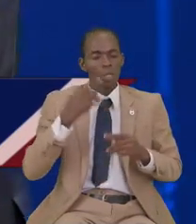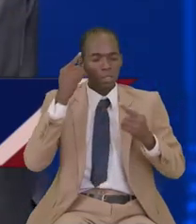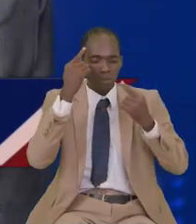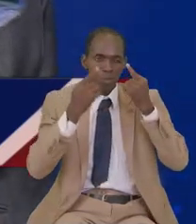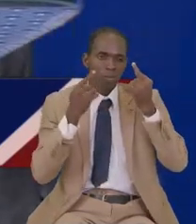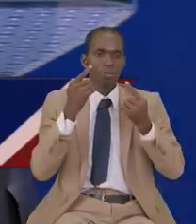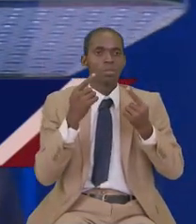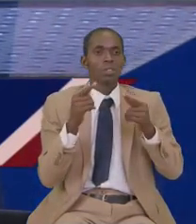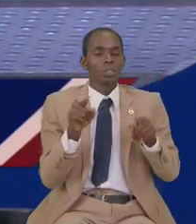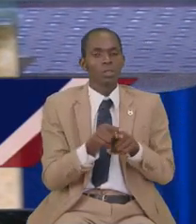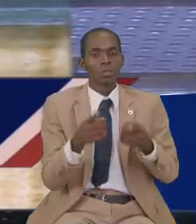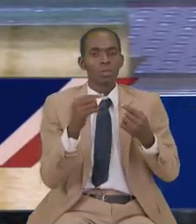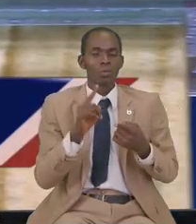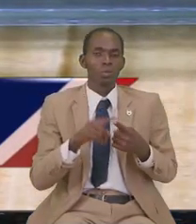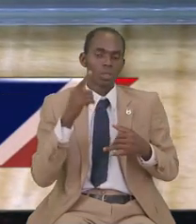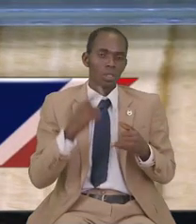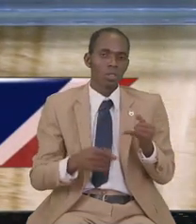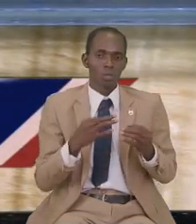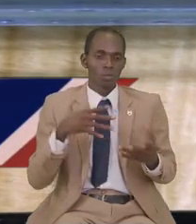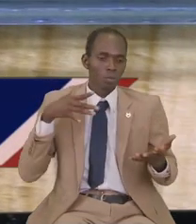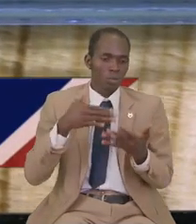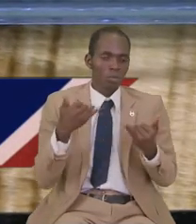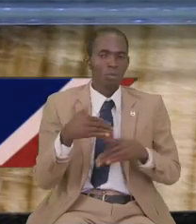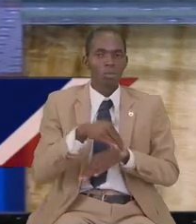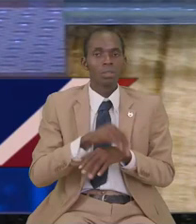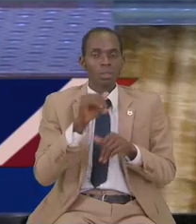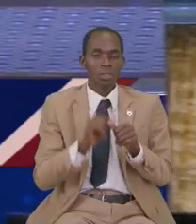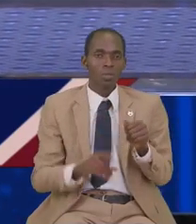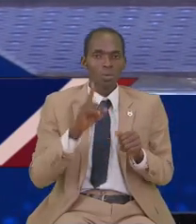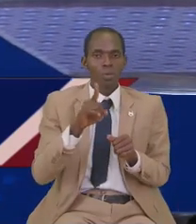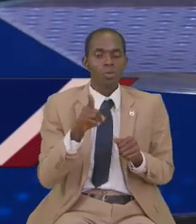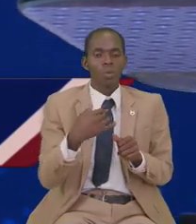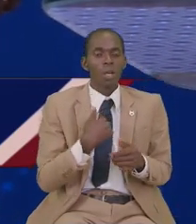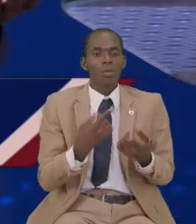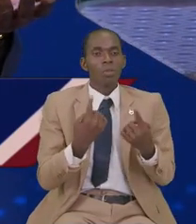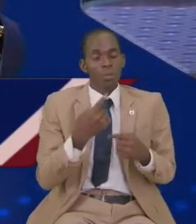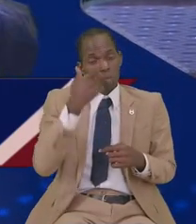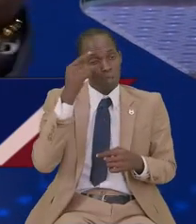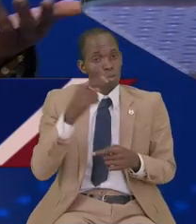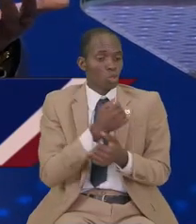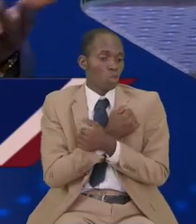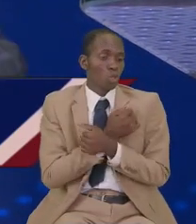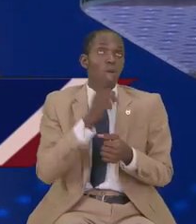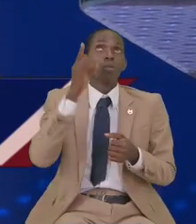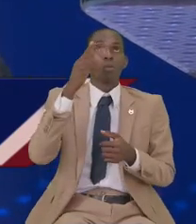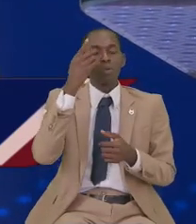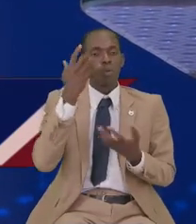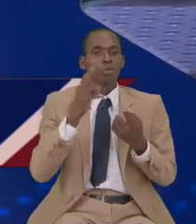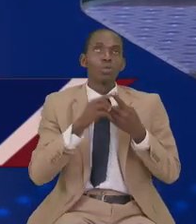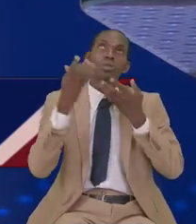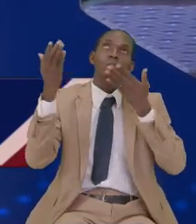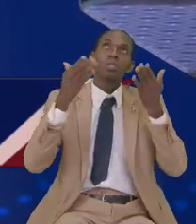we come to the end of the study tonight, everyone, you have come because you love God, because you want to serve God. You have